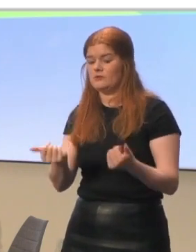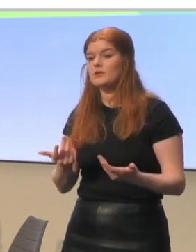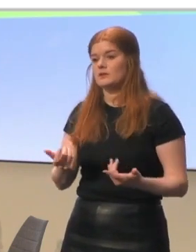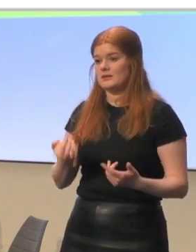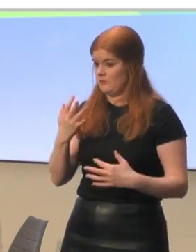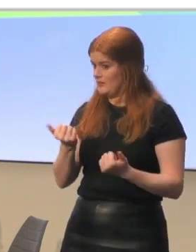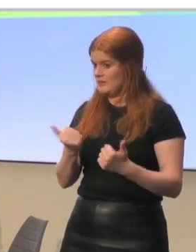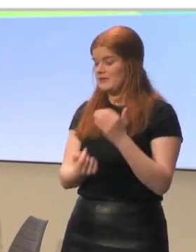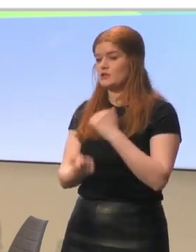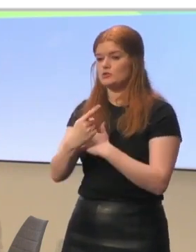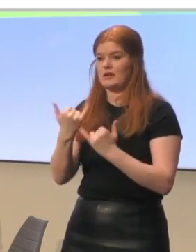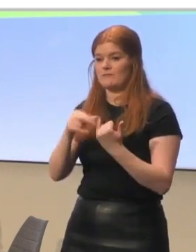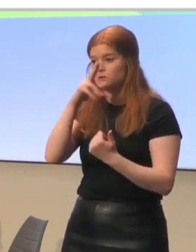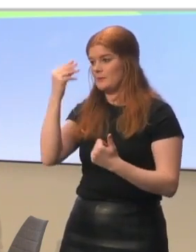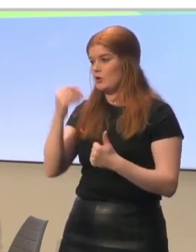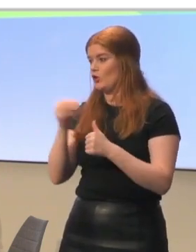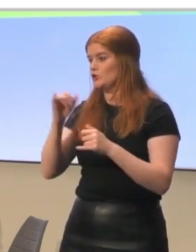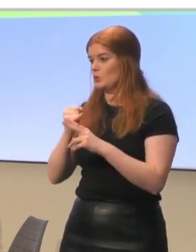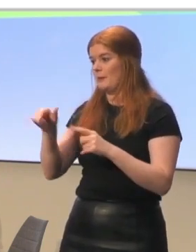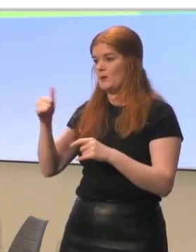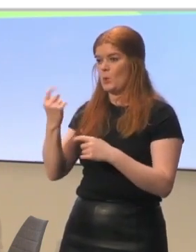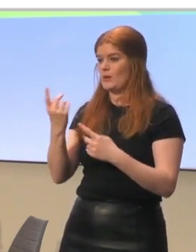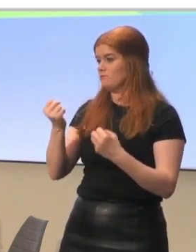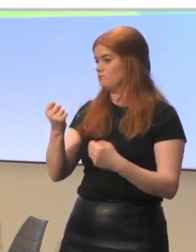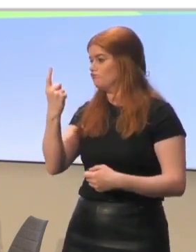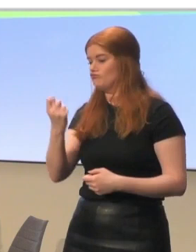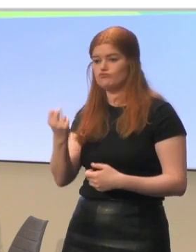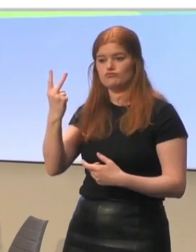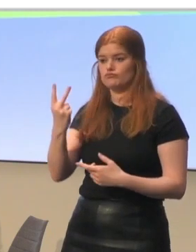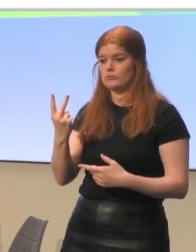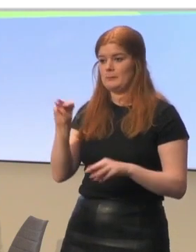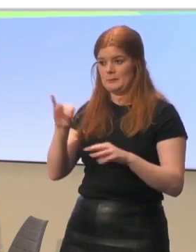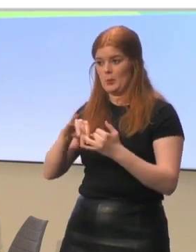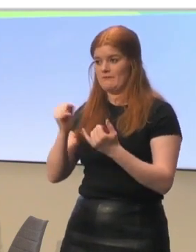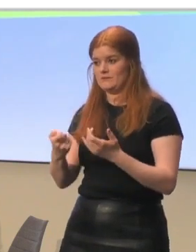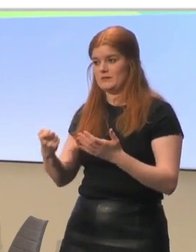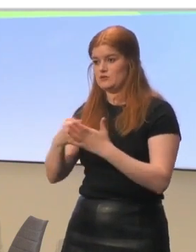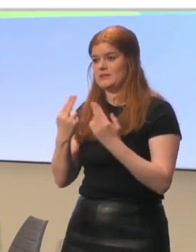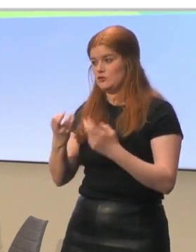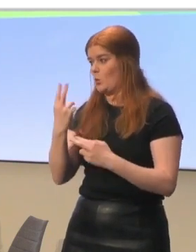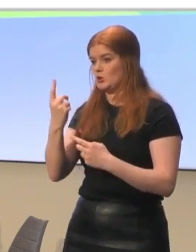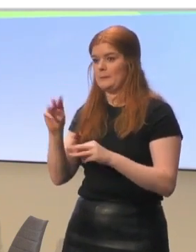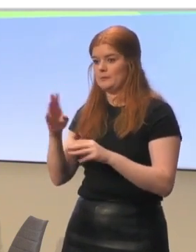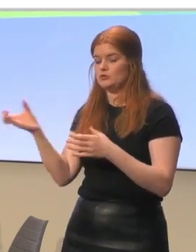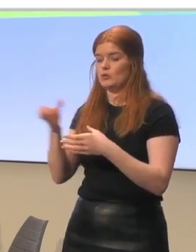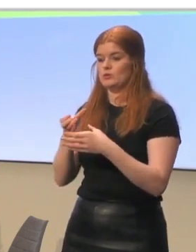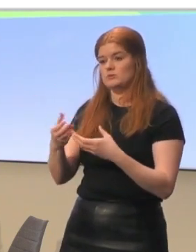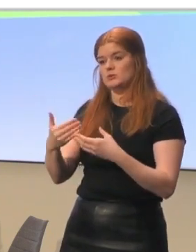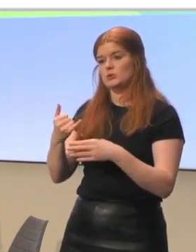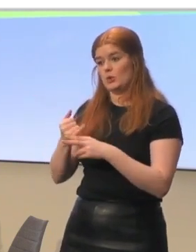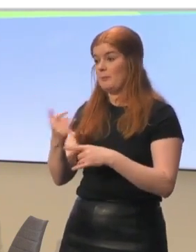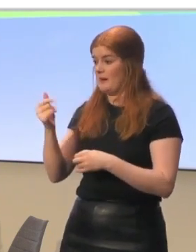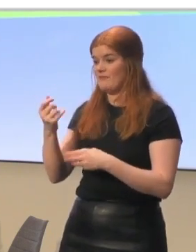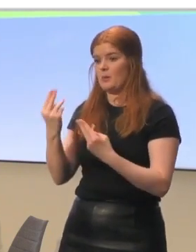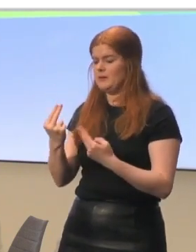have issues where you have a school where you maybe have only 1 or 2 people who come to the school. They have the problem, so they